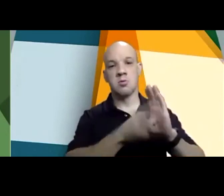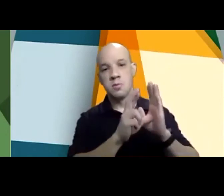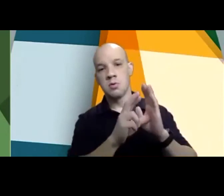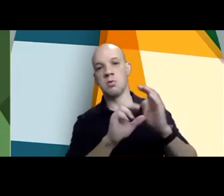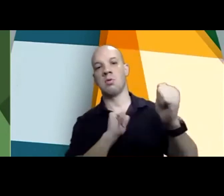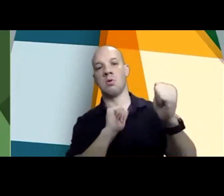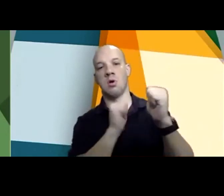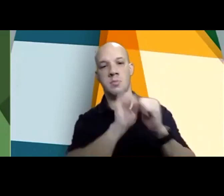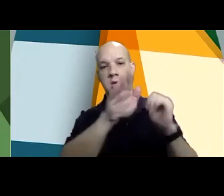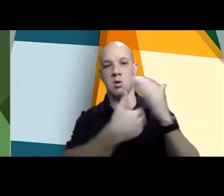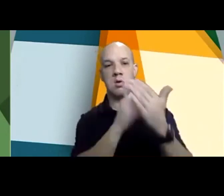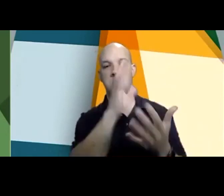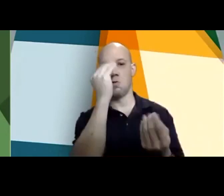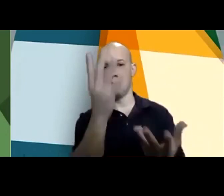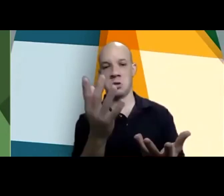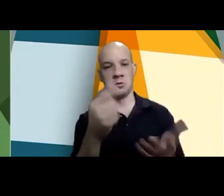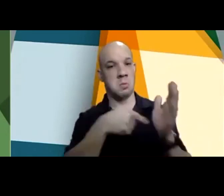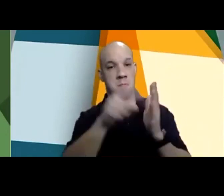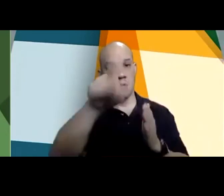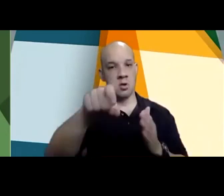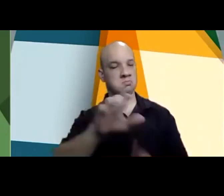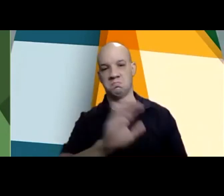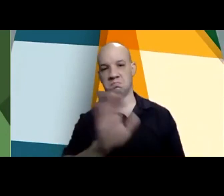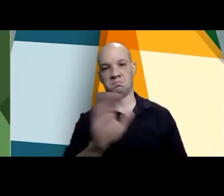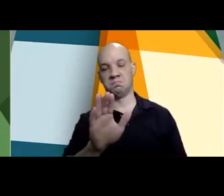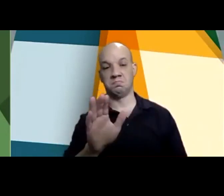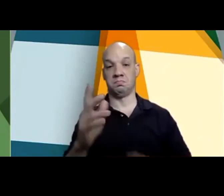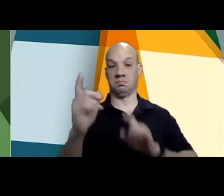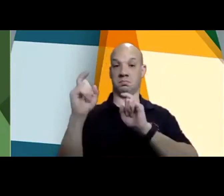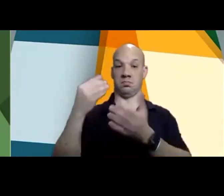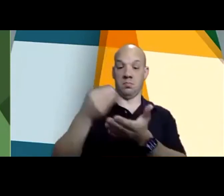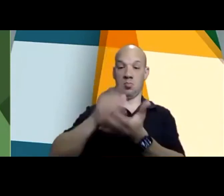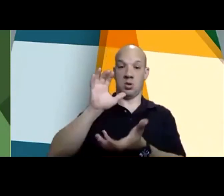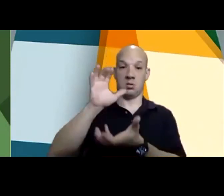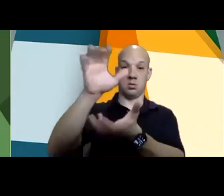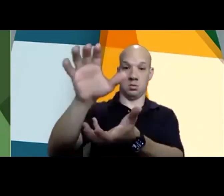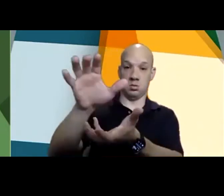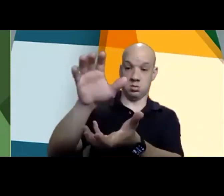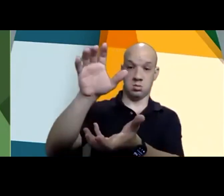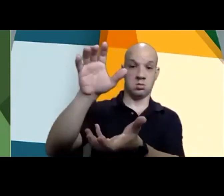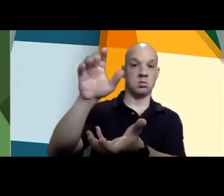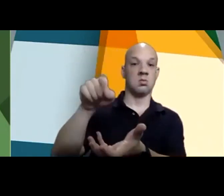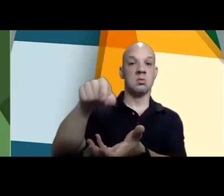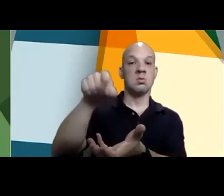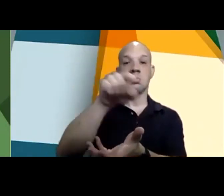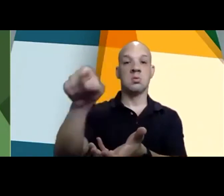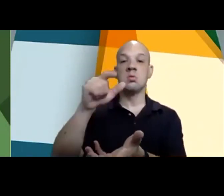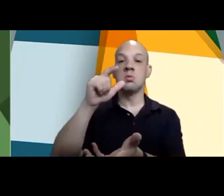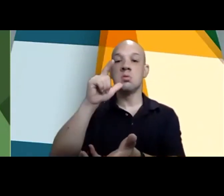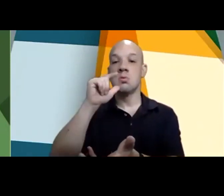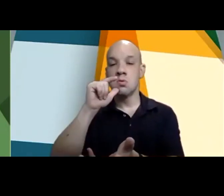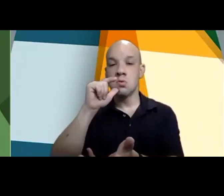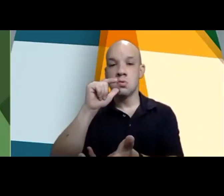on SAM. Awards will only be issued to entities which are cleared and not